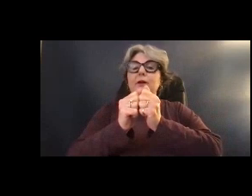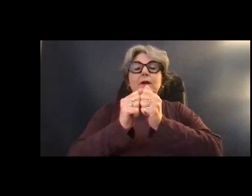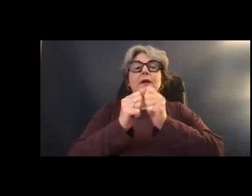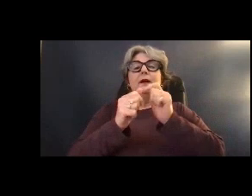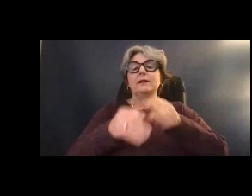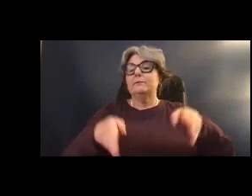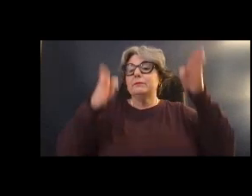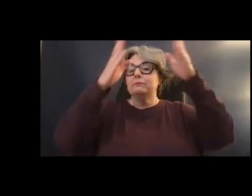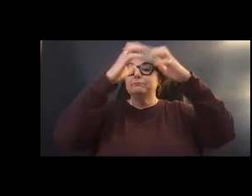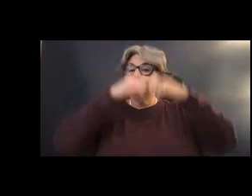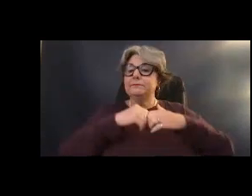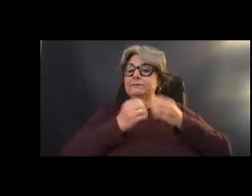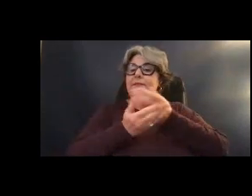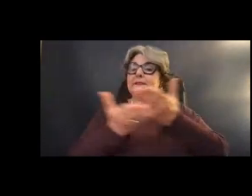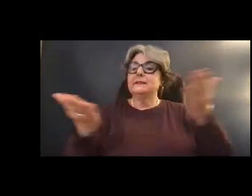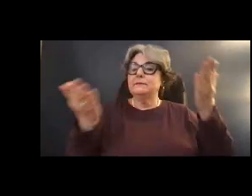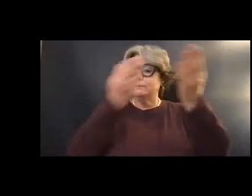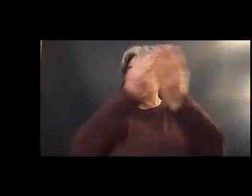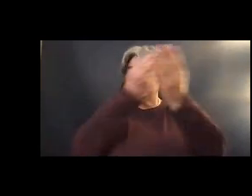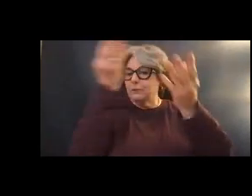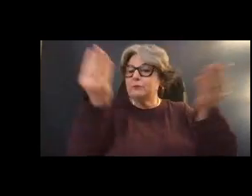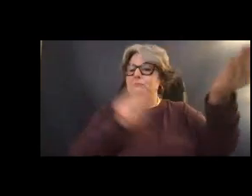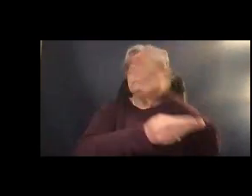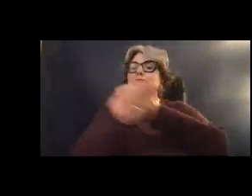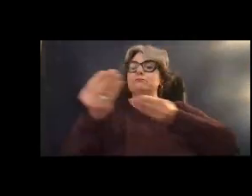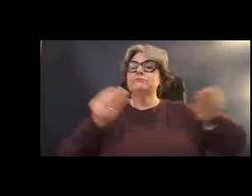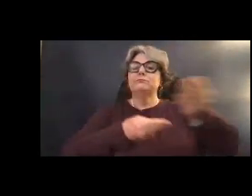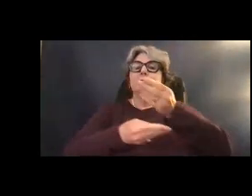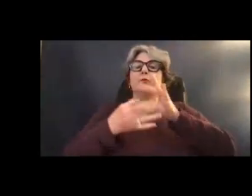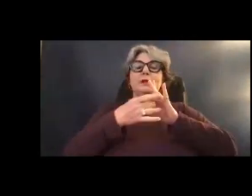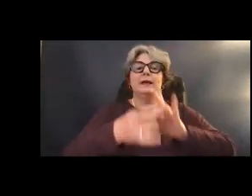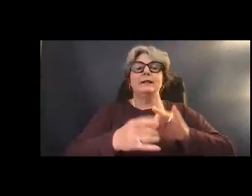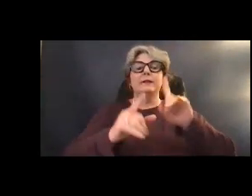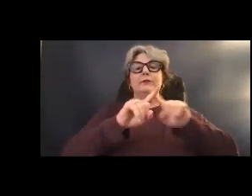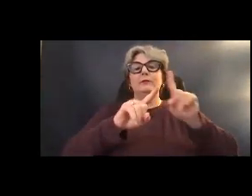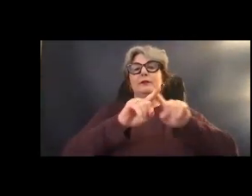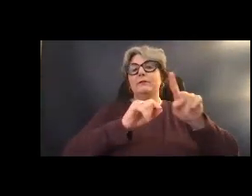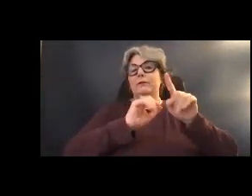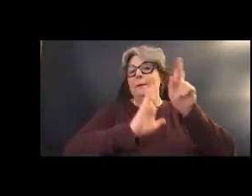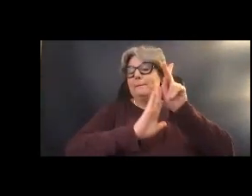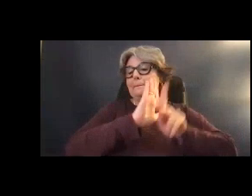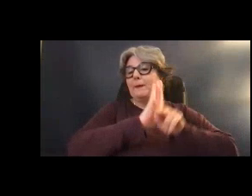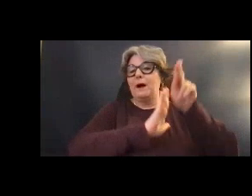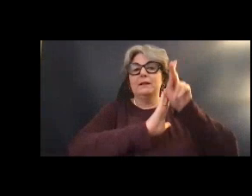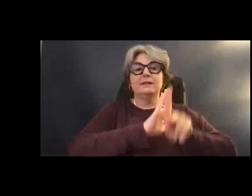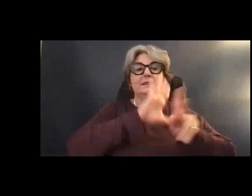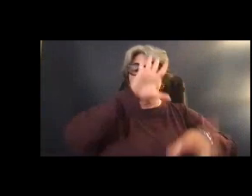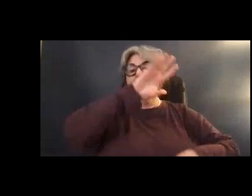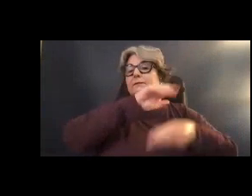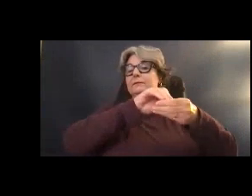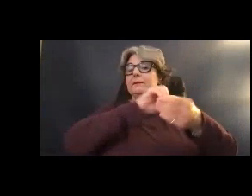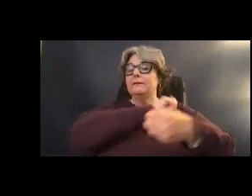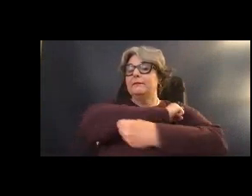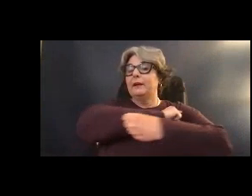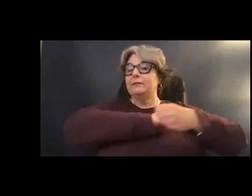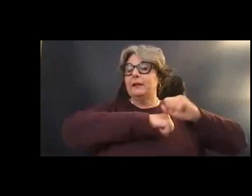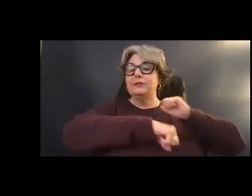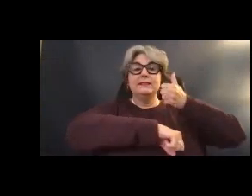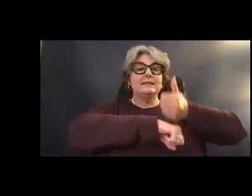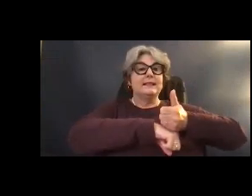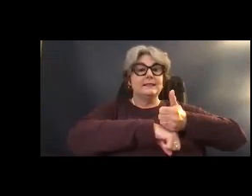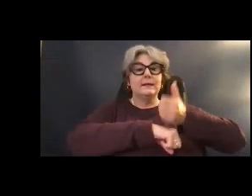stovepipes and to disseminate information or reform policies. So this all lays the foundation for